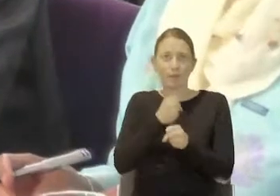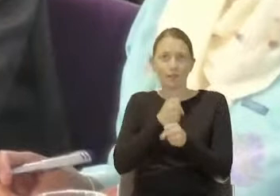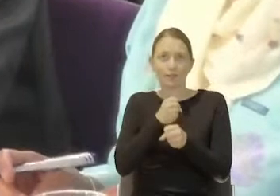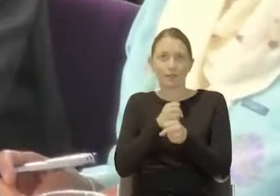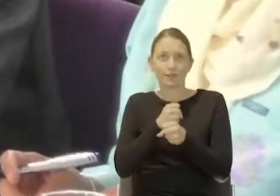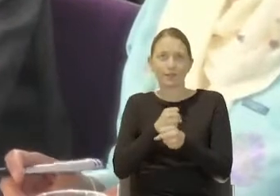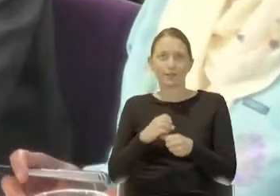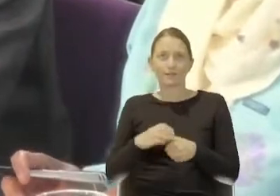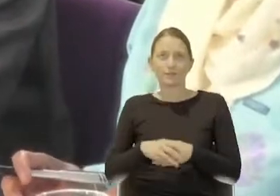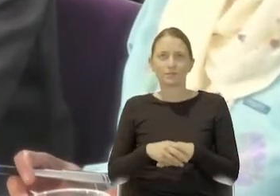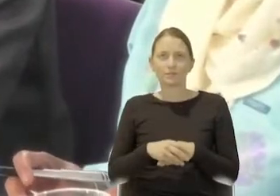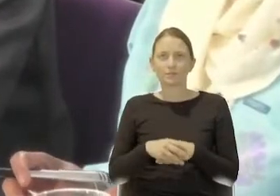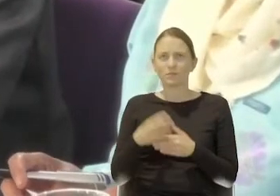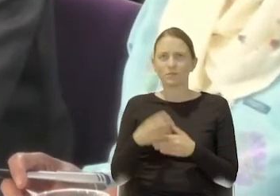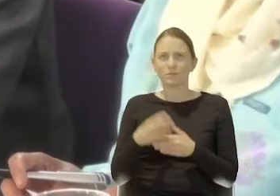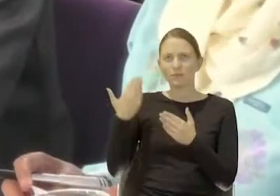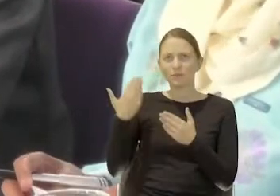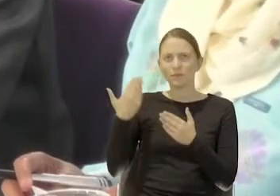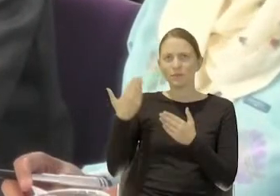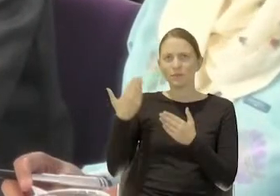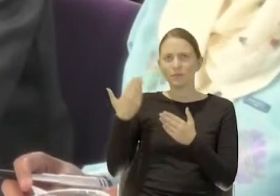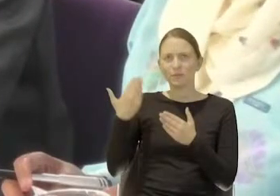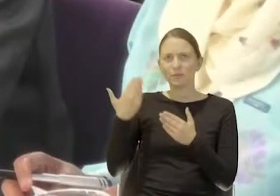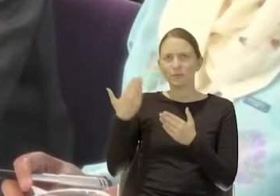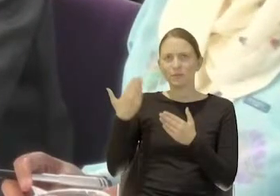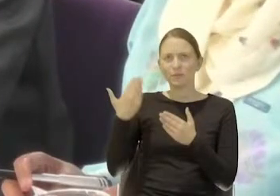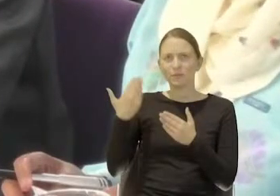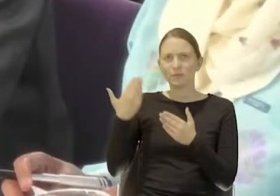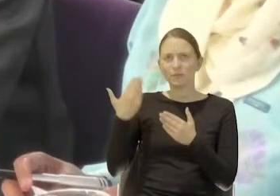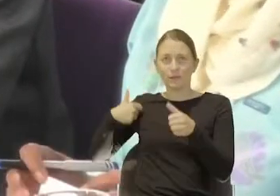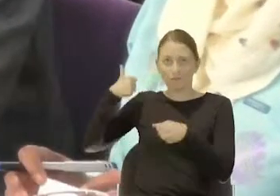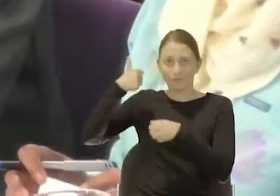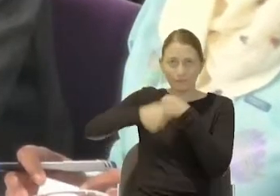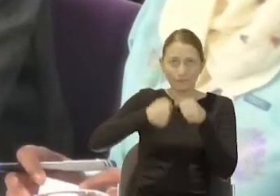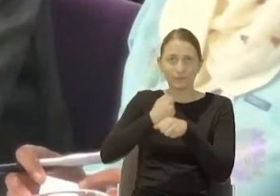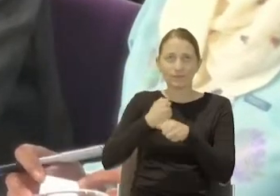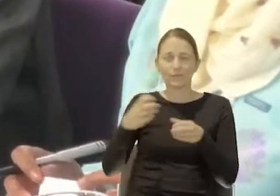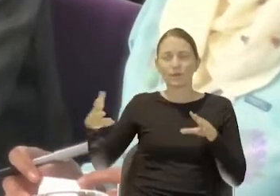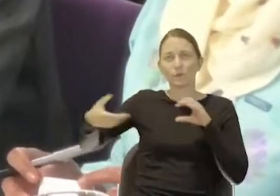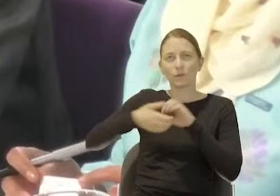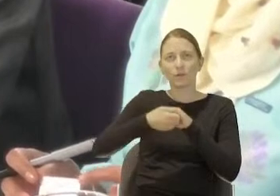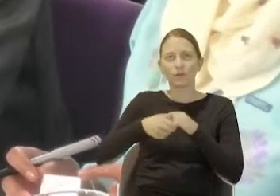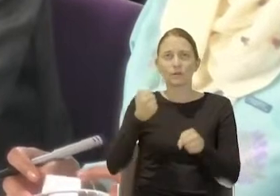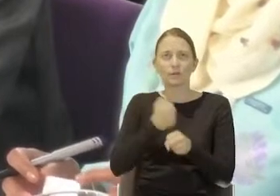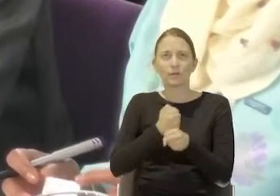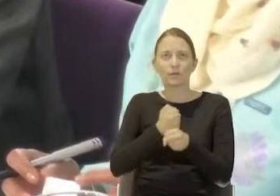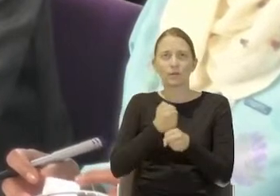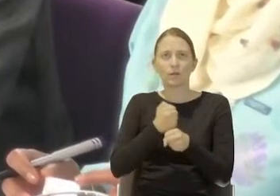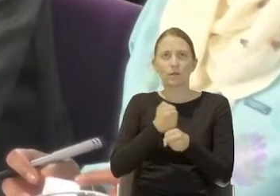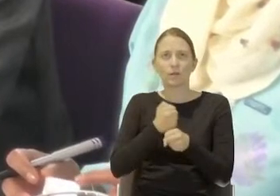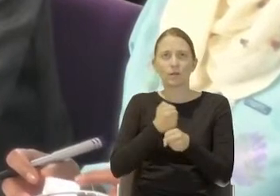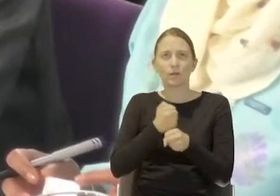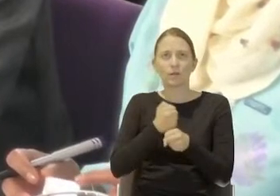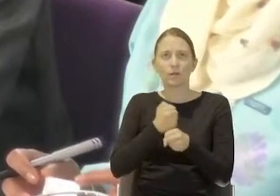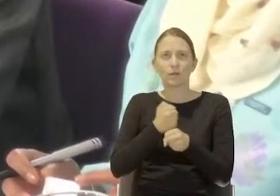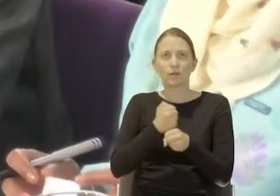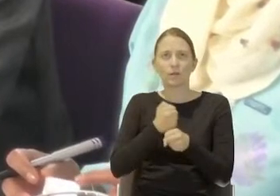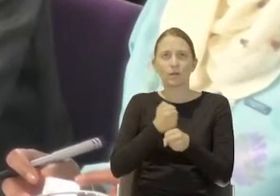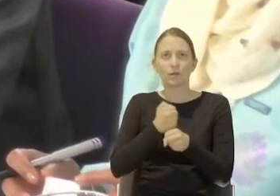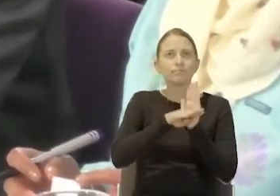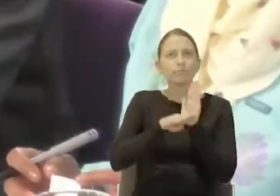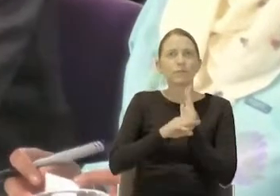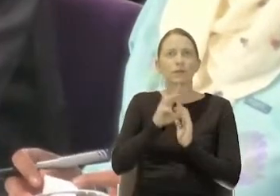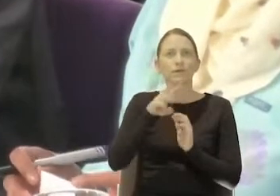and of course towards preparations for this World Urban Forum, but also in multiple other meetings that we